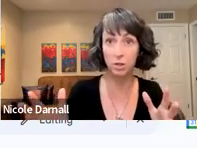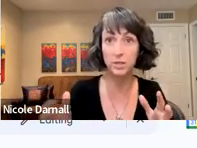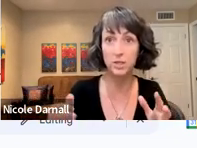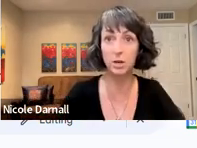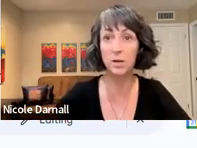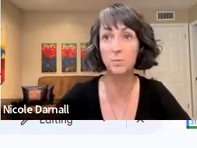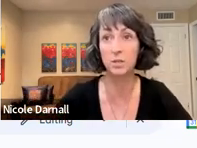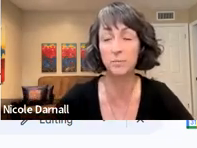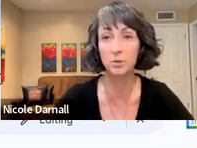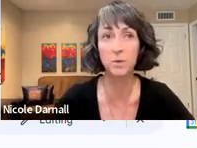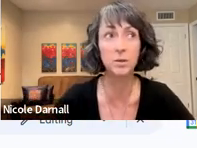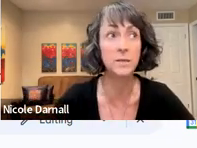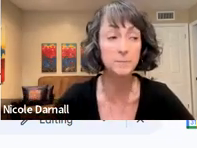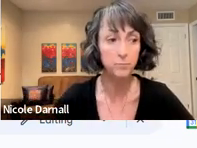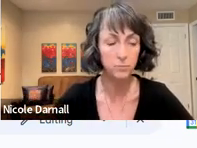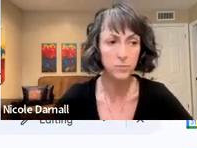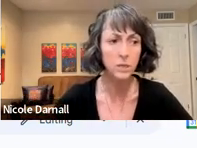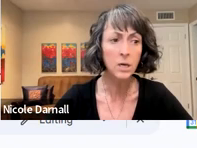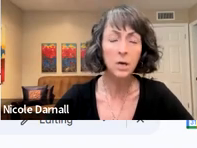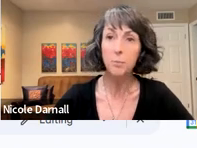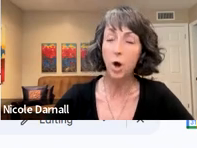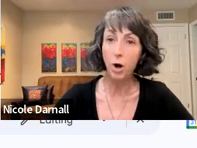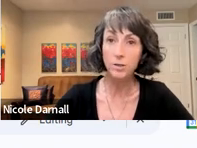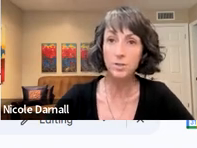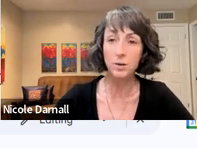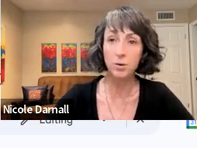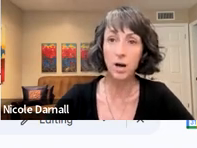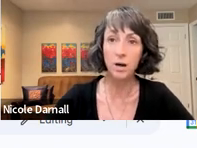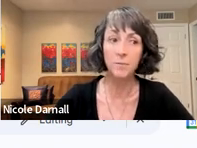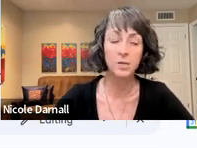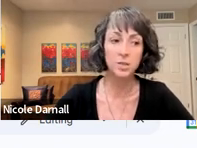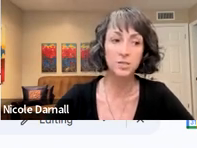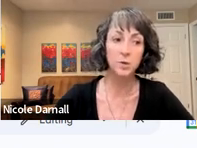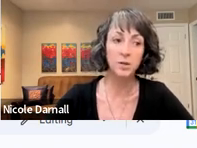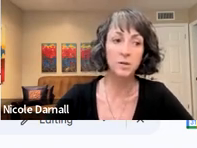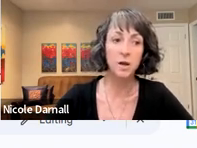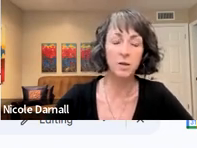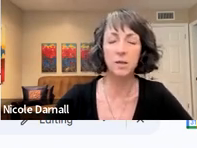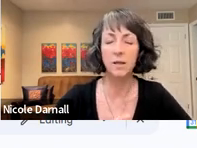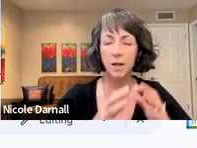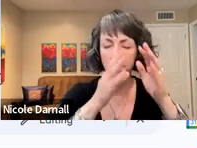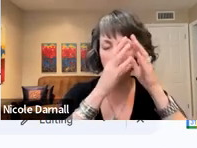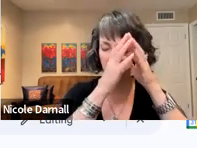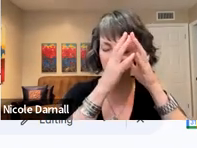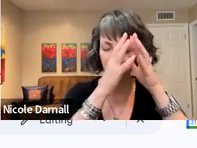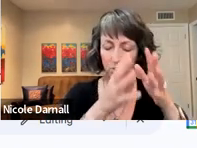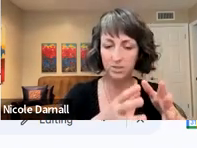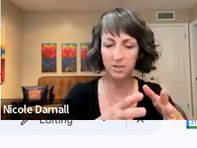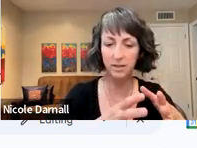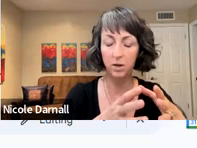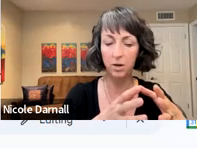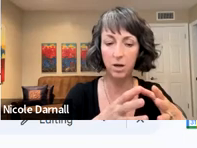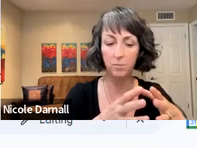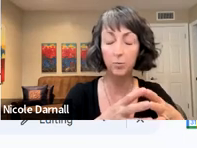diffuse knowledge across multiple communities? But also just within, I'm thinking about